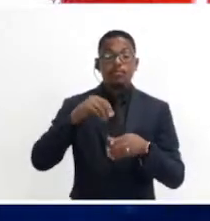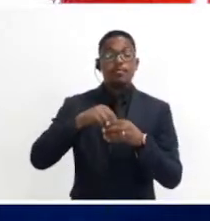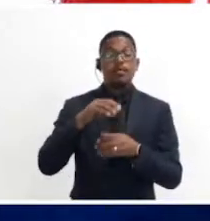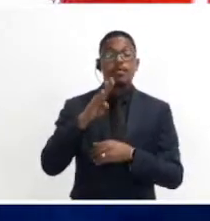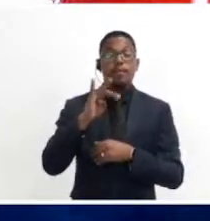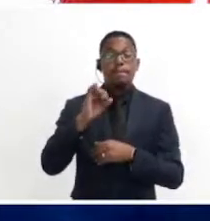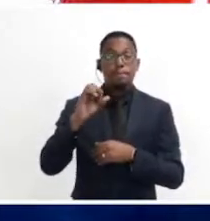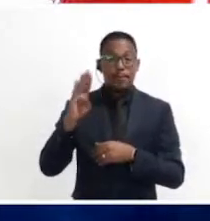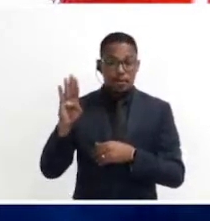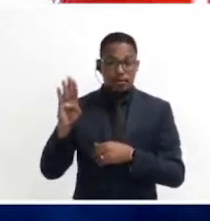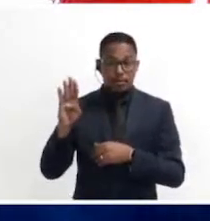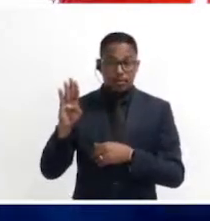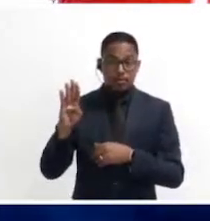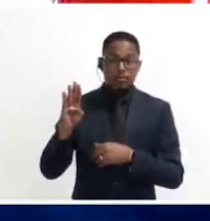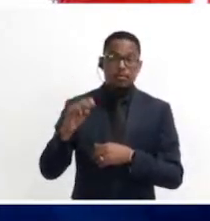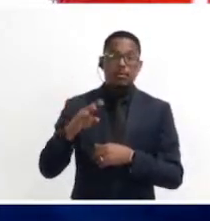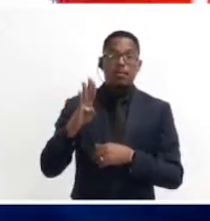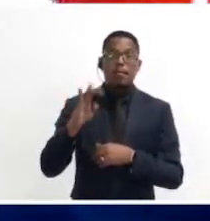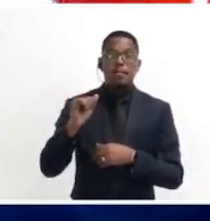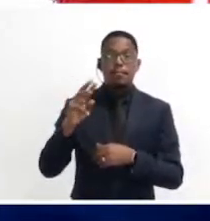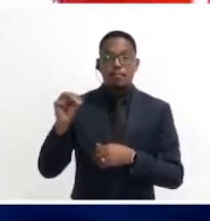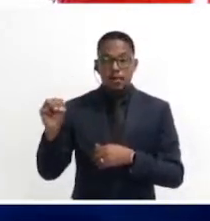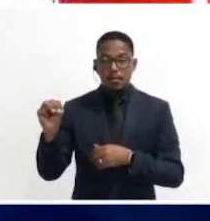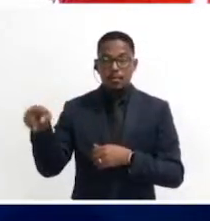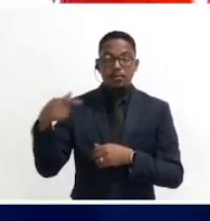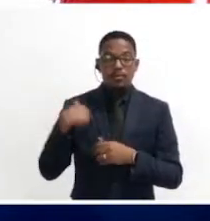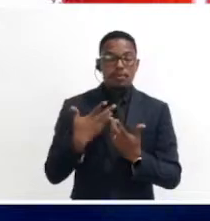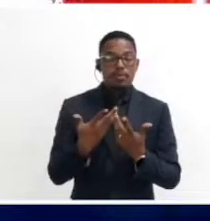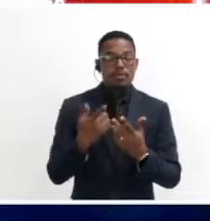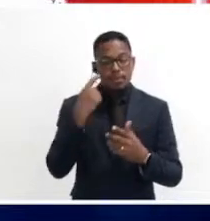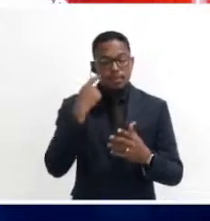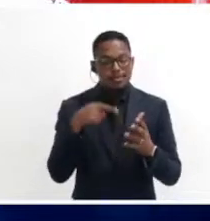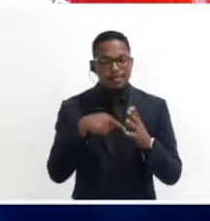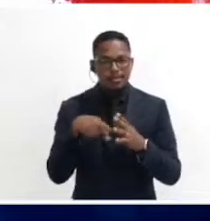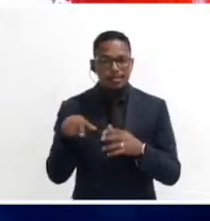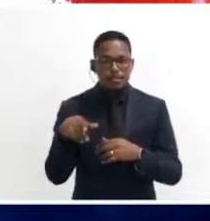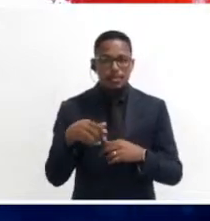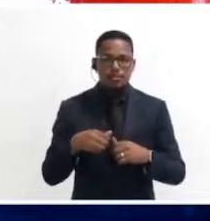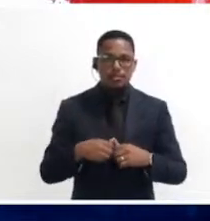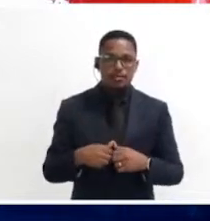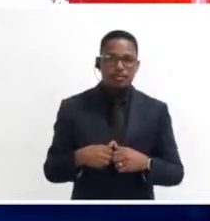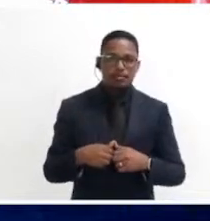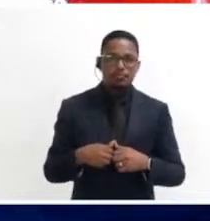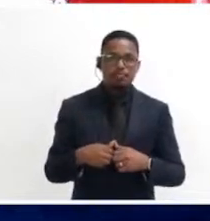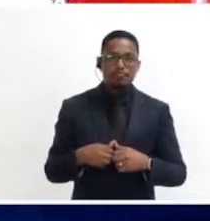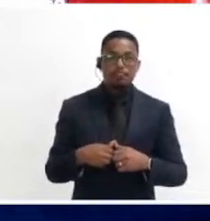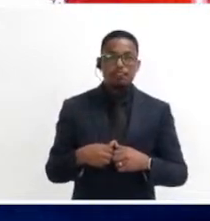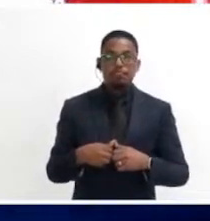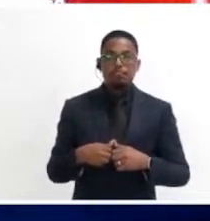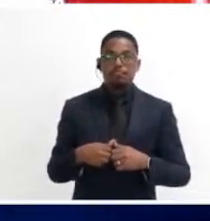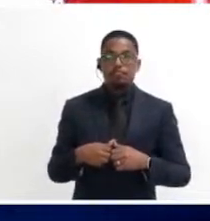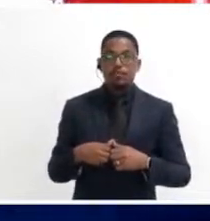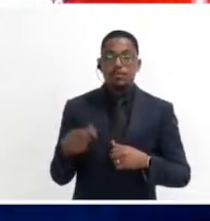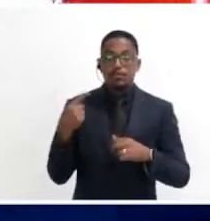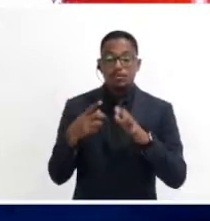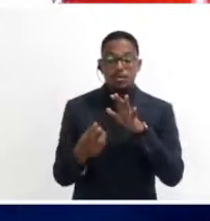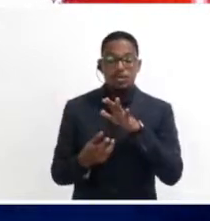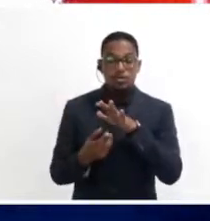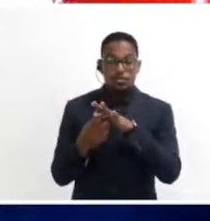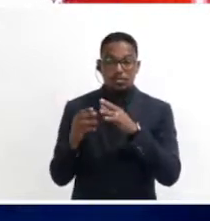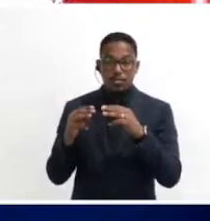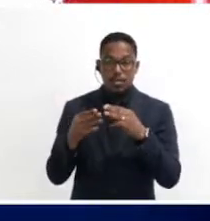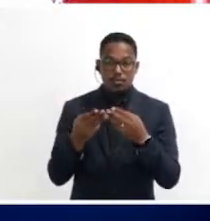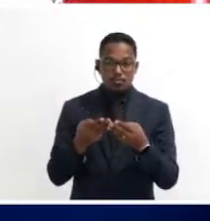substrate. There's often what we call an underfill material, and that material actually was one of the things that